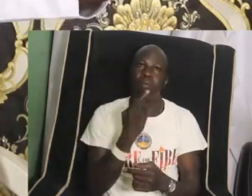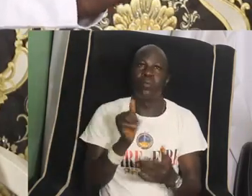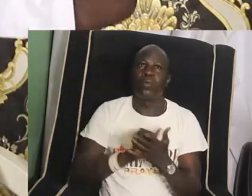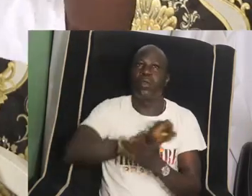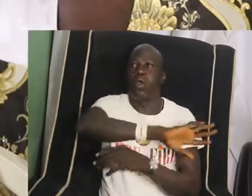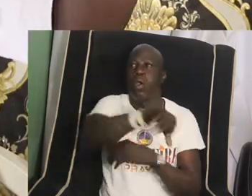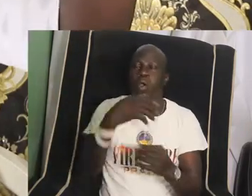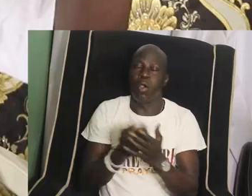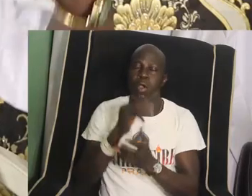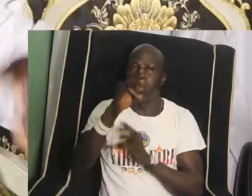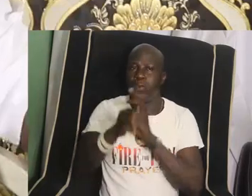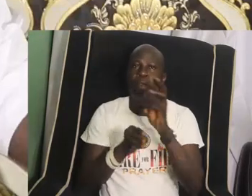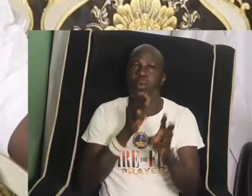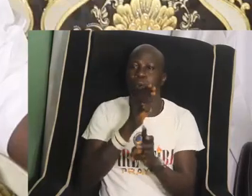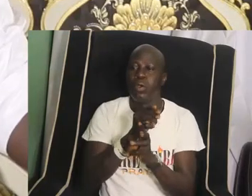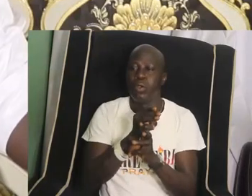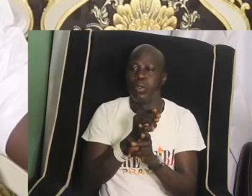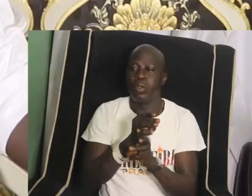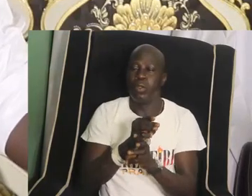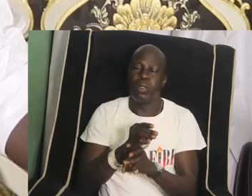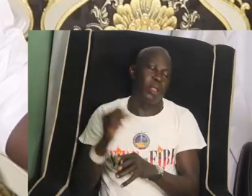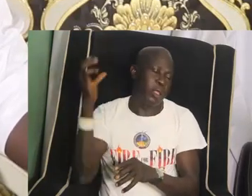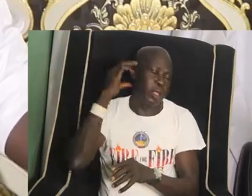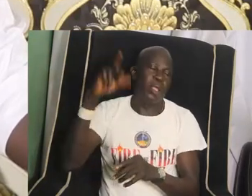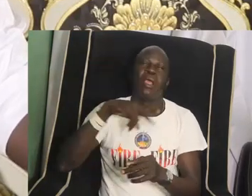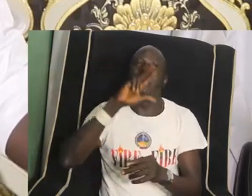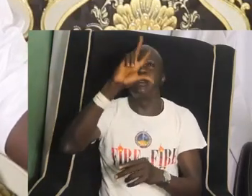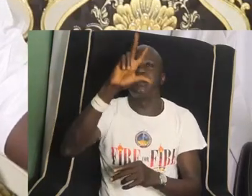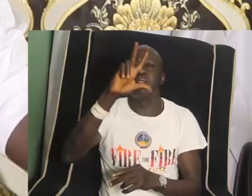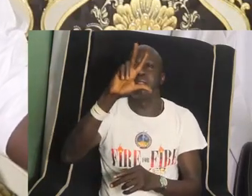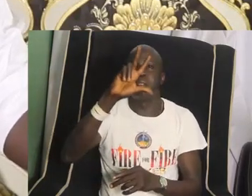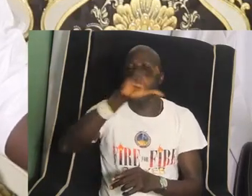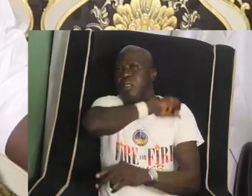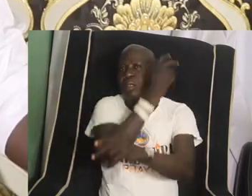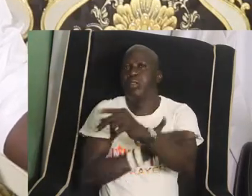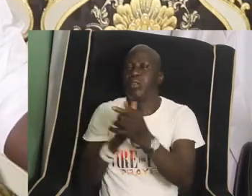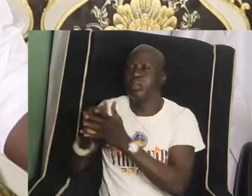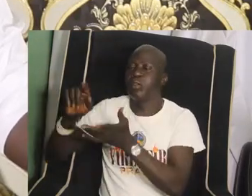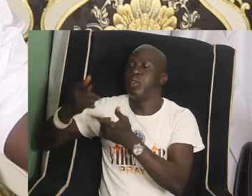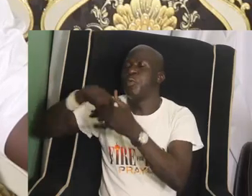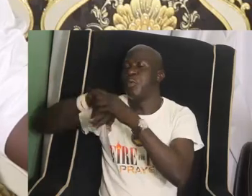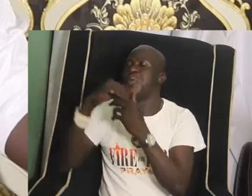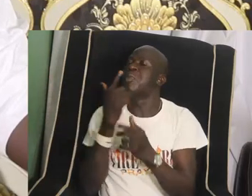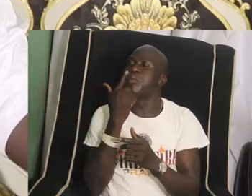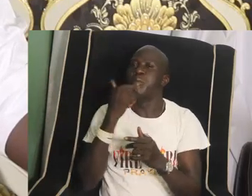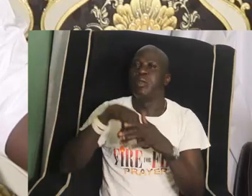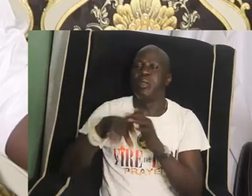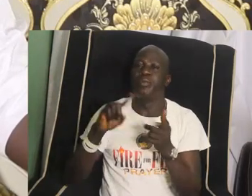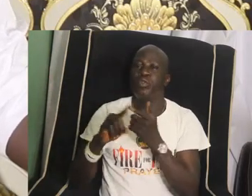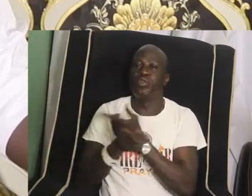voice jadu agbaye in all over the world e gbo ase meta ti o ti enu mi jade yeah these three authorities that released from my